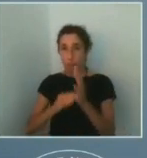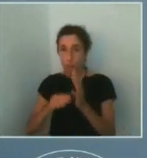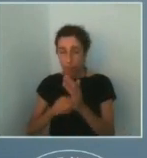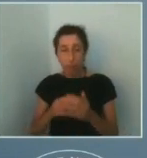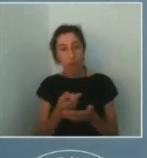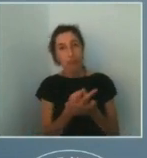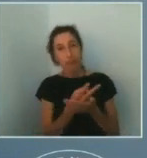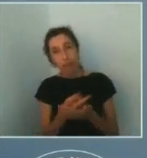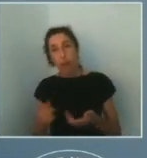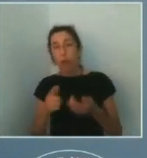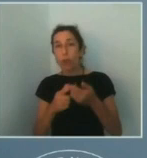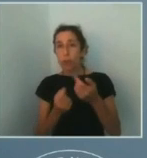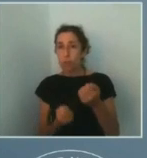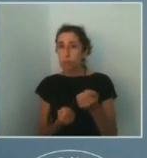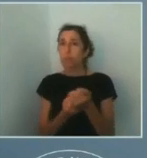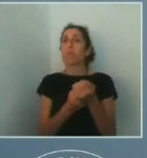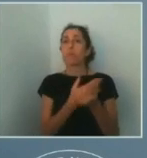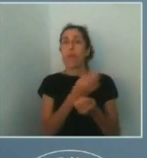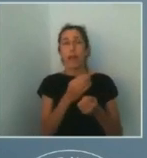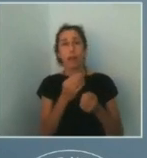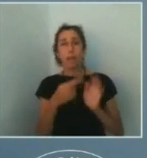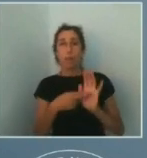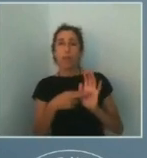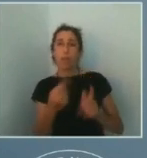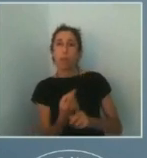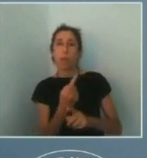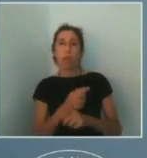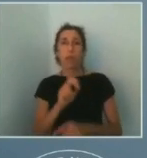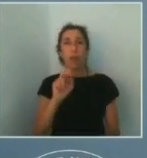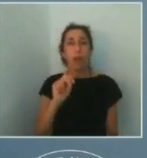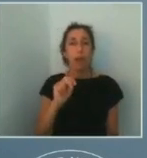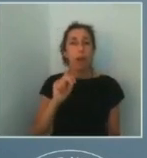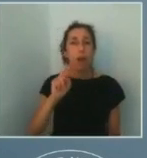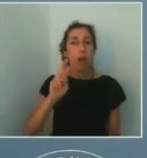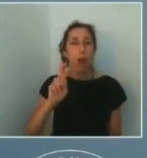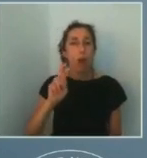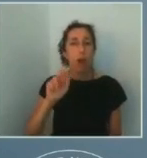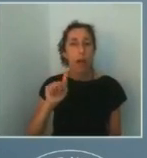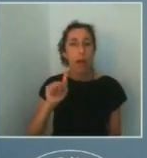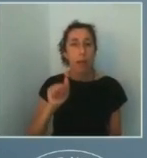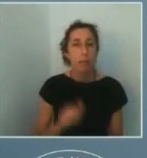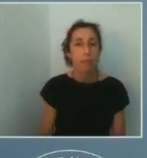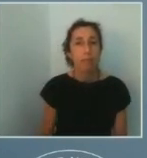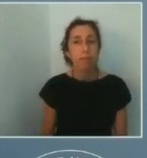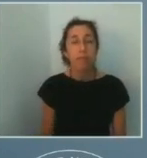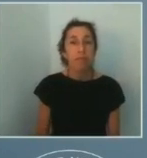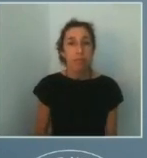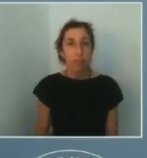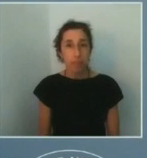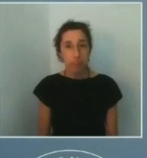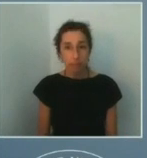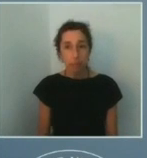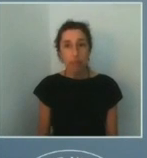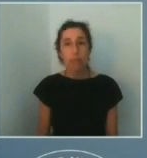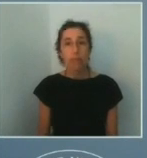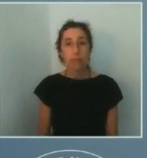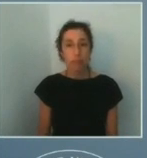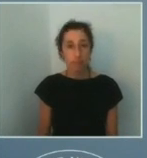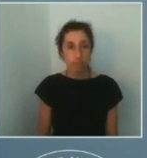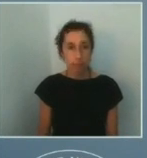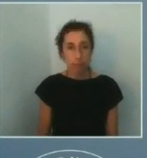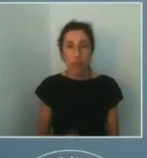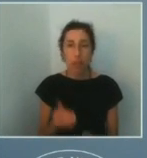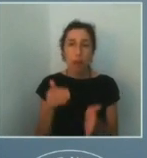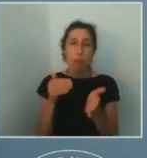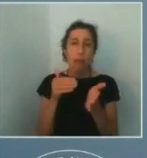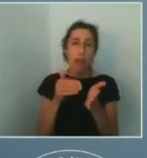There you're hearing sort of a little bit of the way the NRA is at least defending itself publicly. What would their legal defense possibly